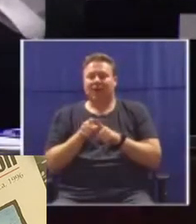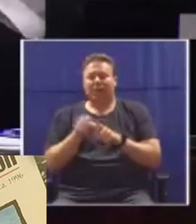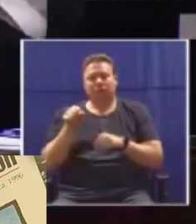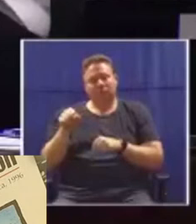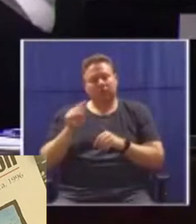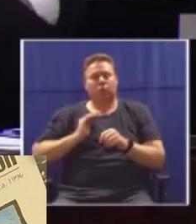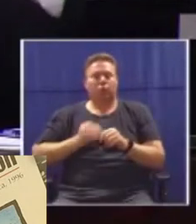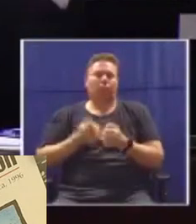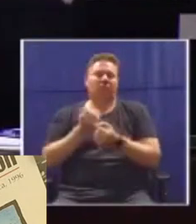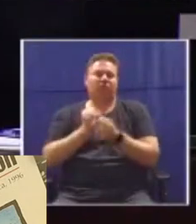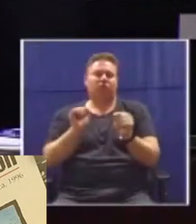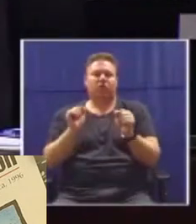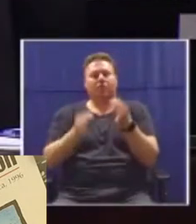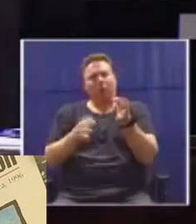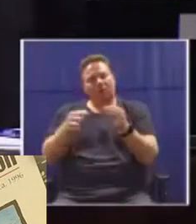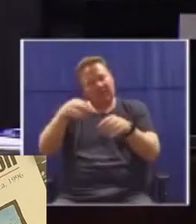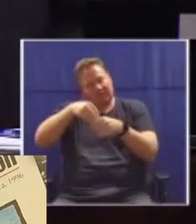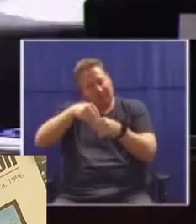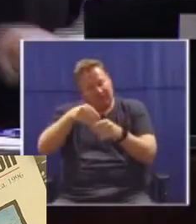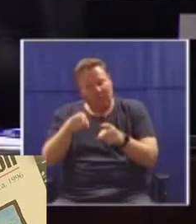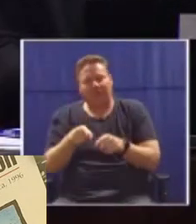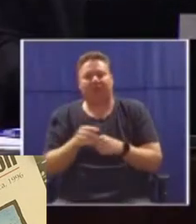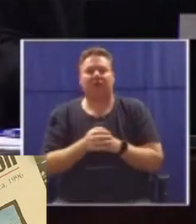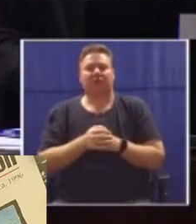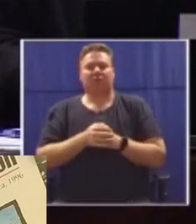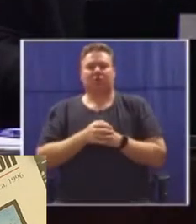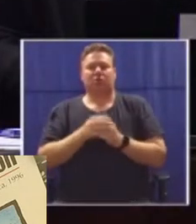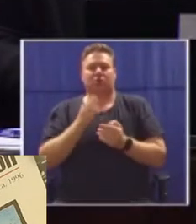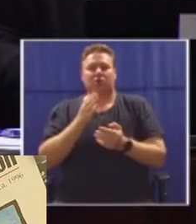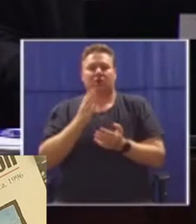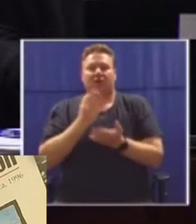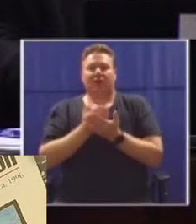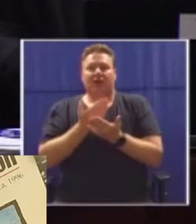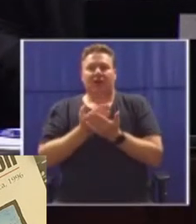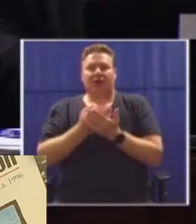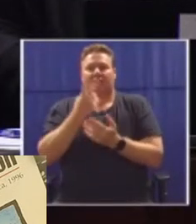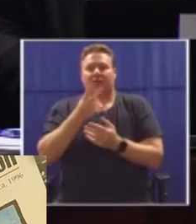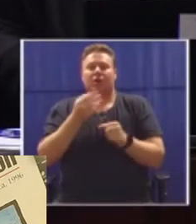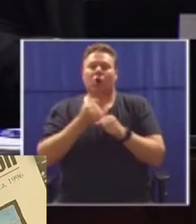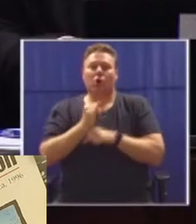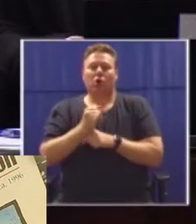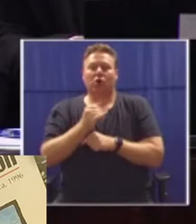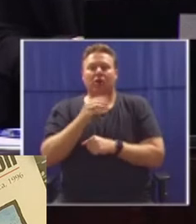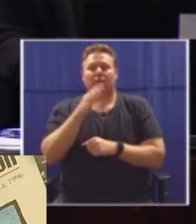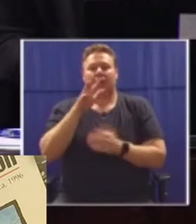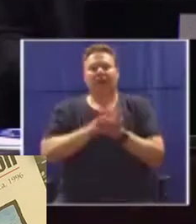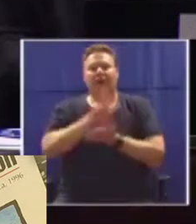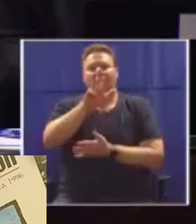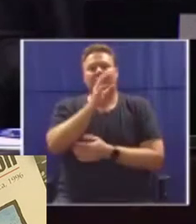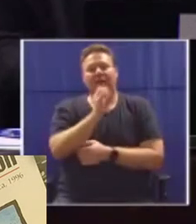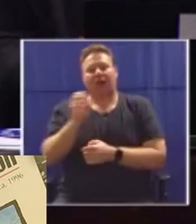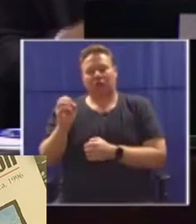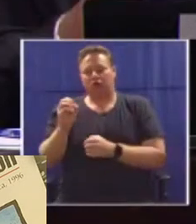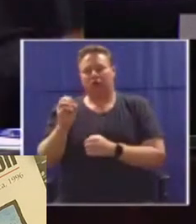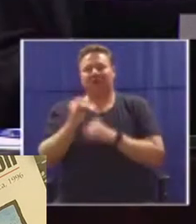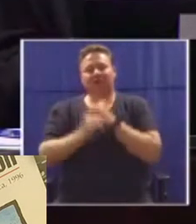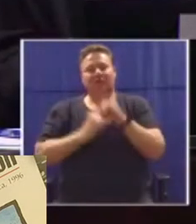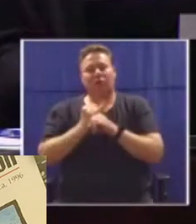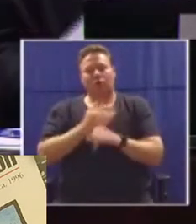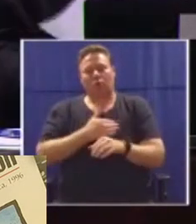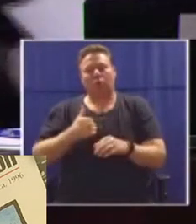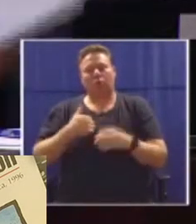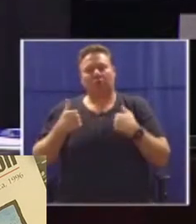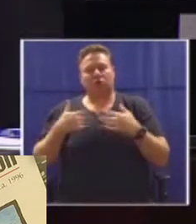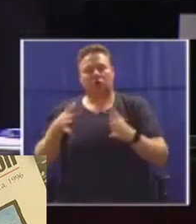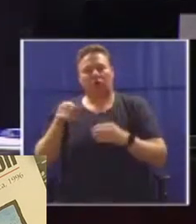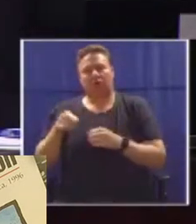and organizing akin to that scene through the early 1900s when the International Women's Movement was birthed. As